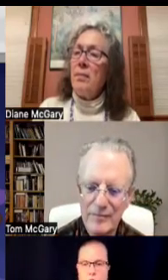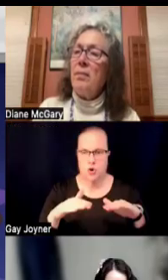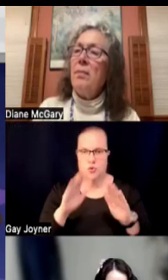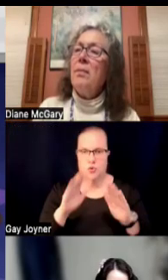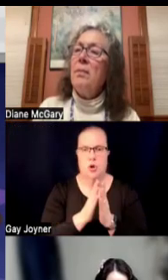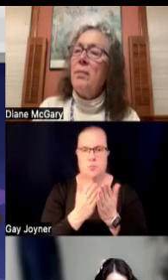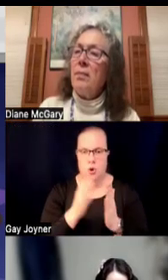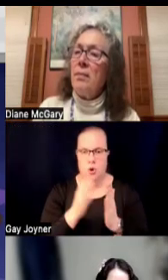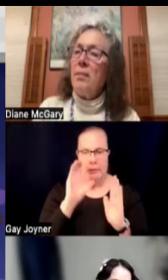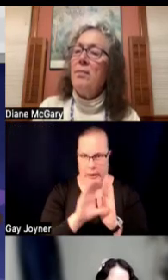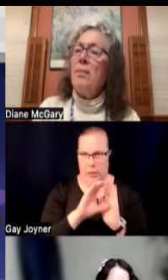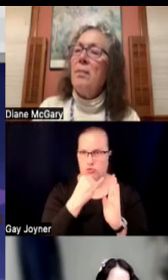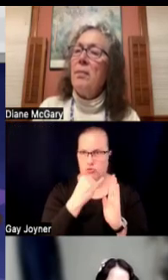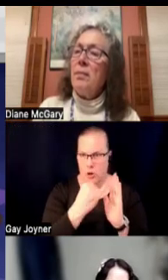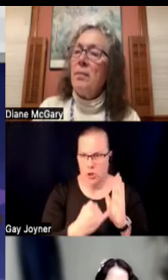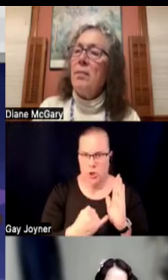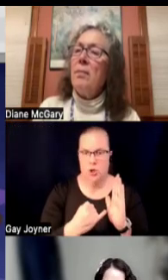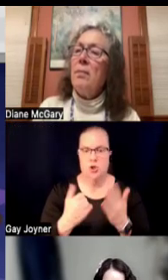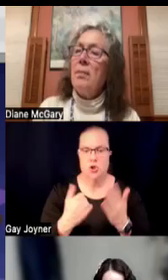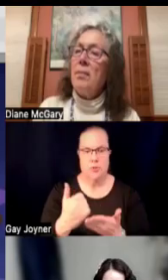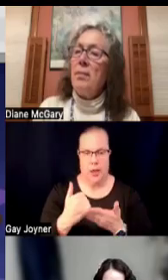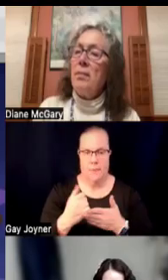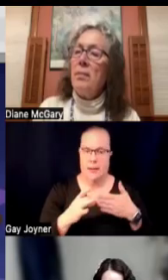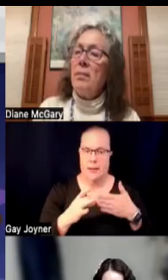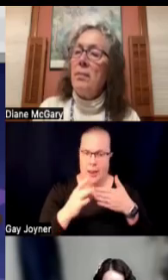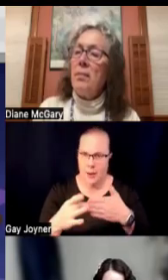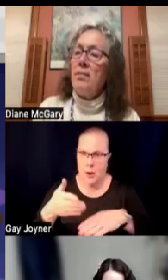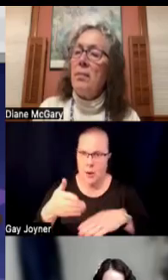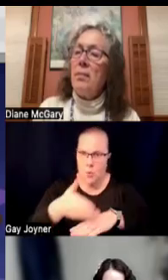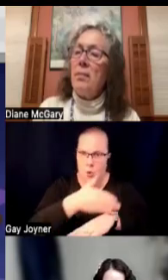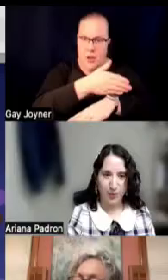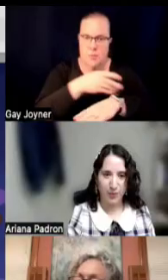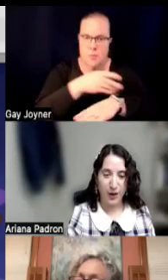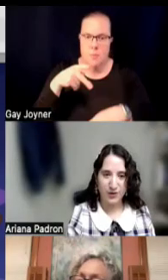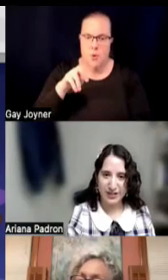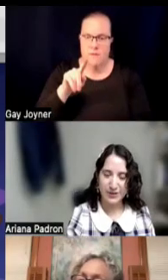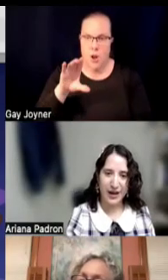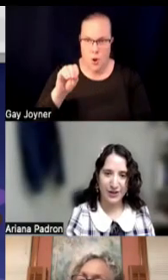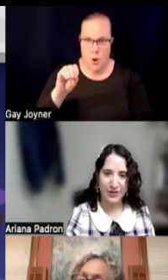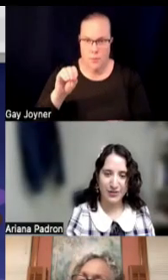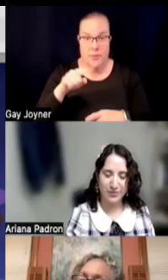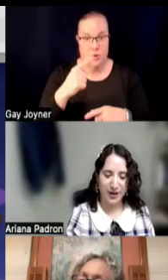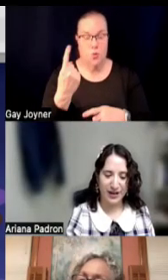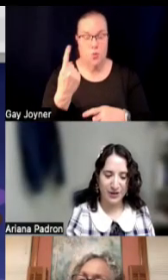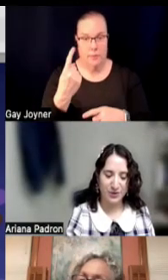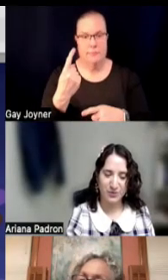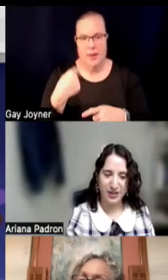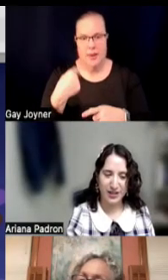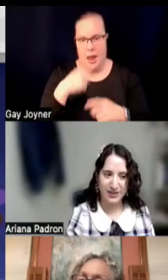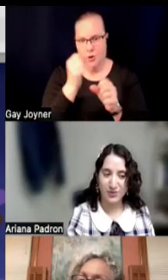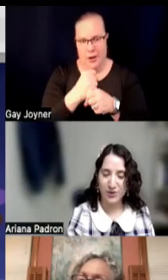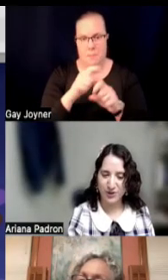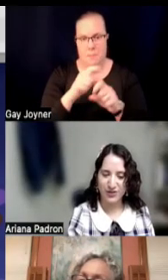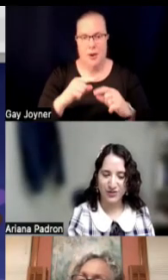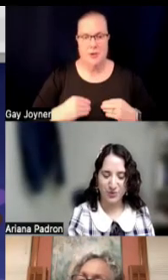me, helping me progress my portfolio. And this is one of the pieces I created. I was inspired by